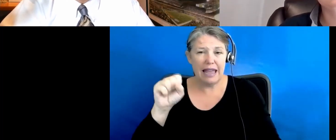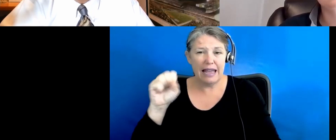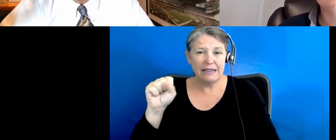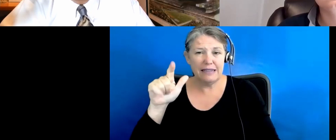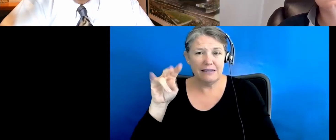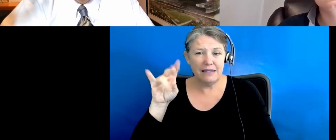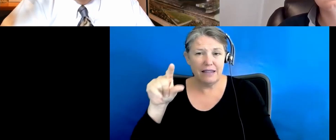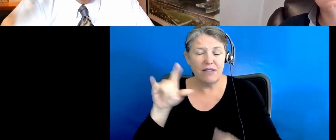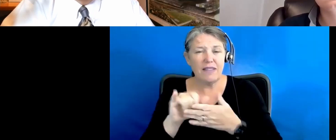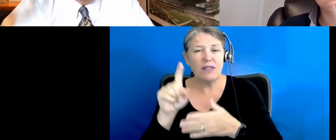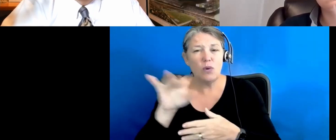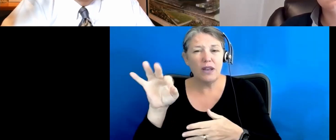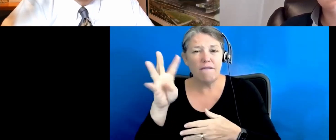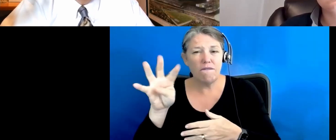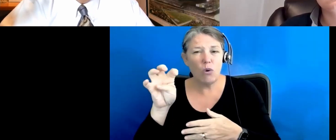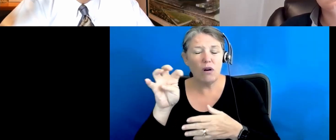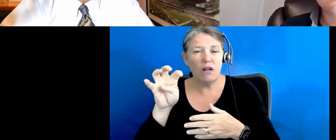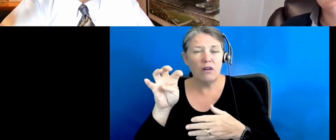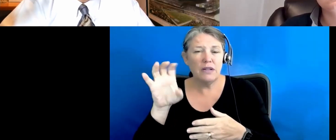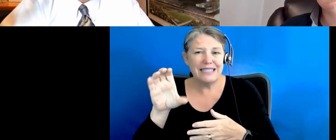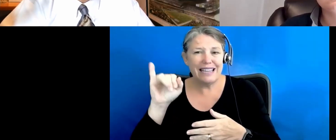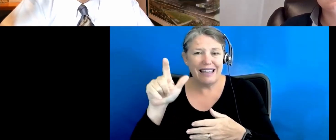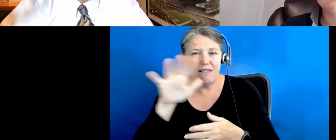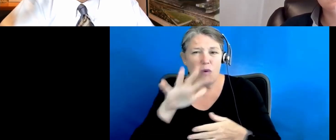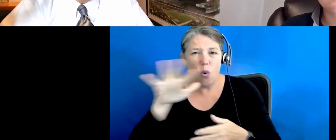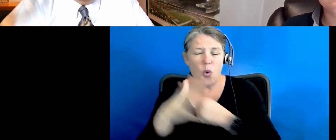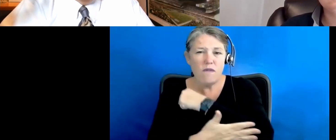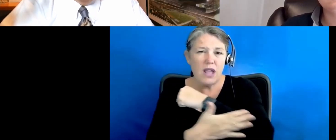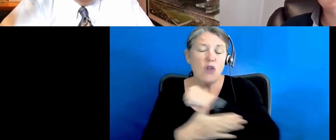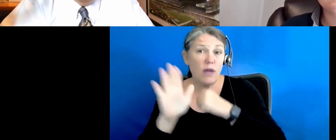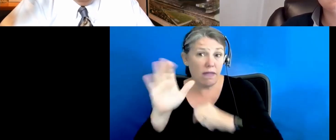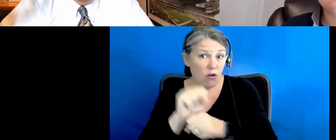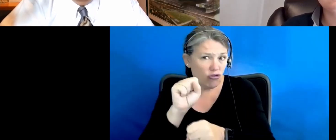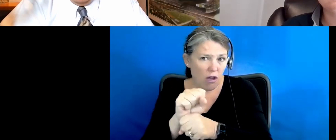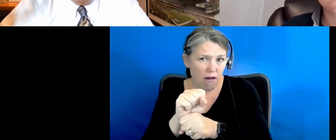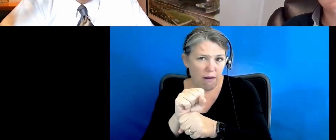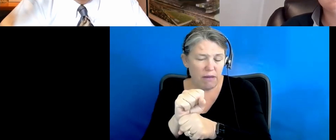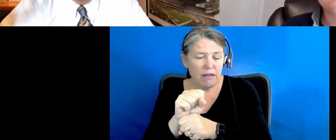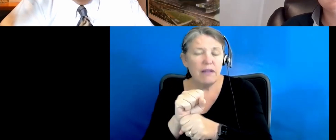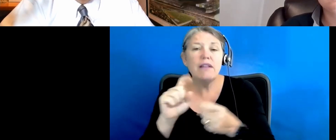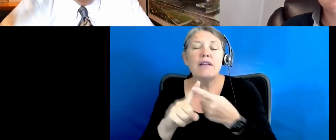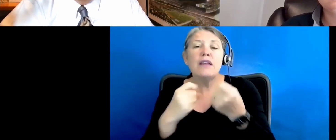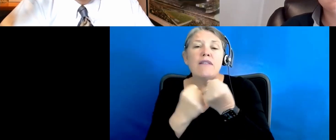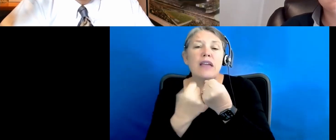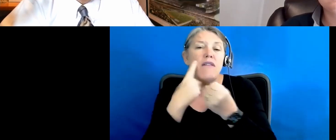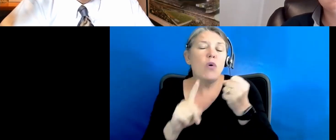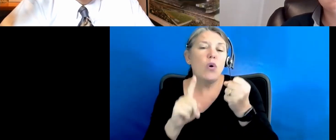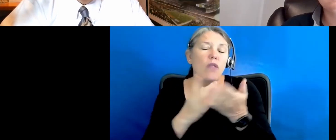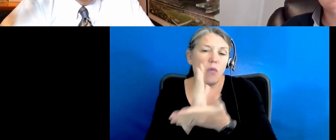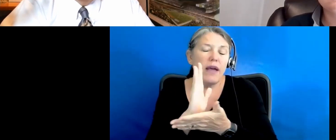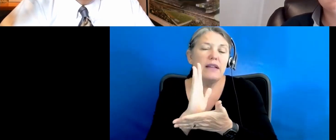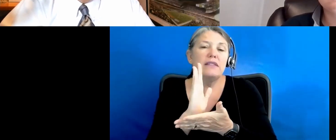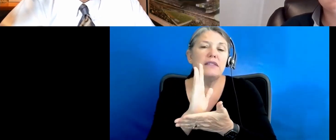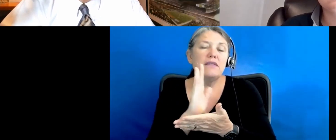is one of 400 centers for independent living throughout the country, and their job is to advocate for the rights of people with disabilities,